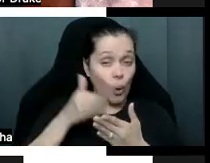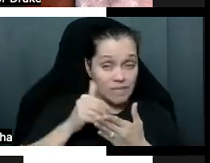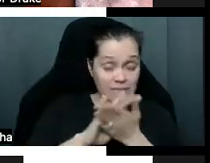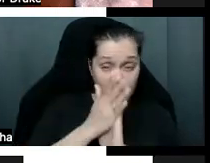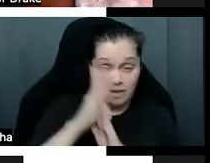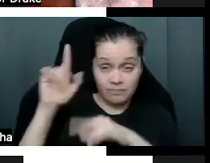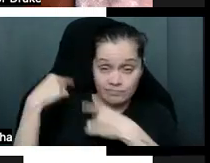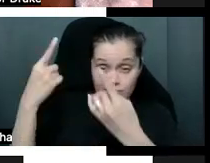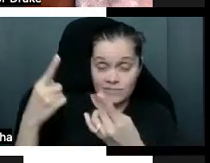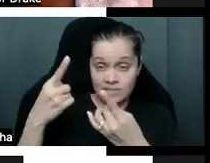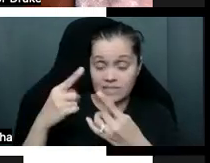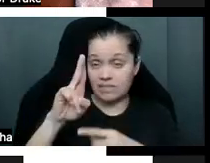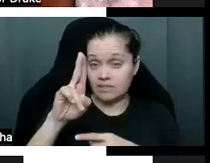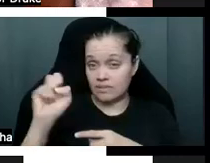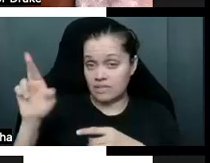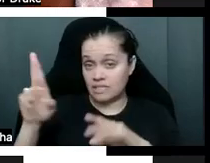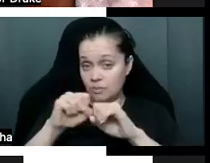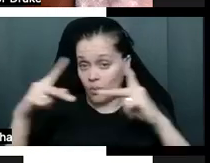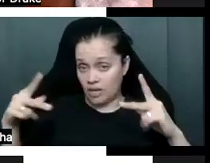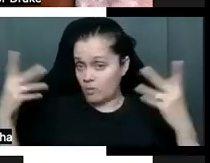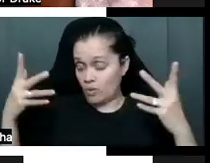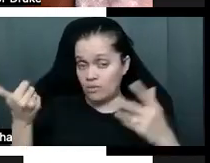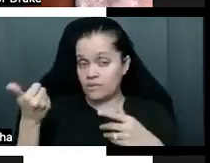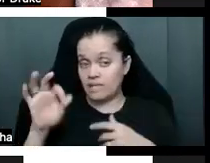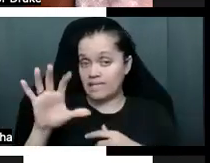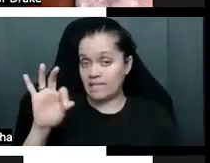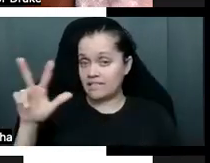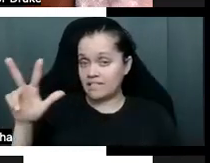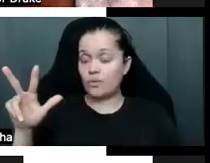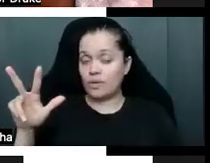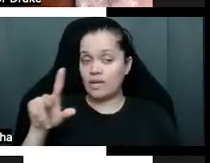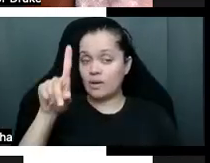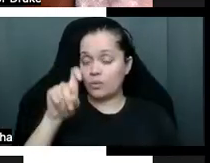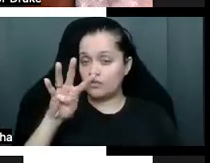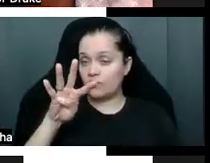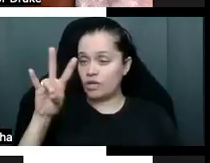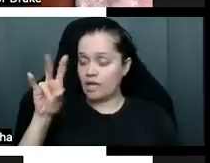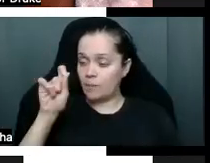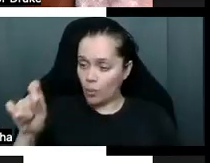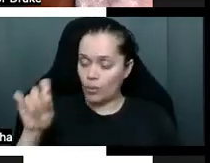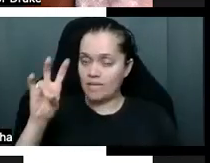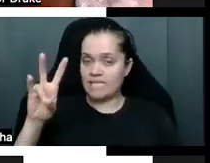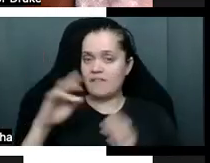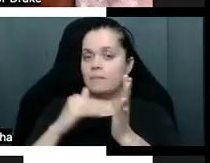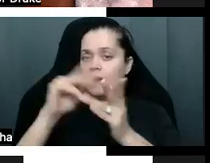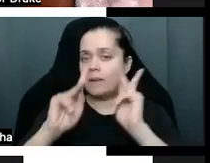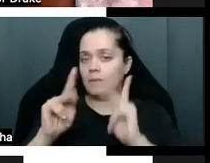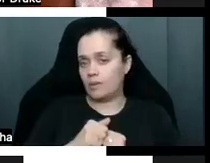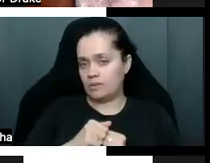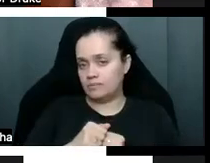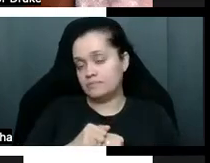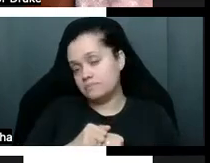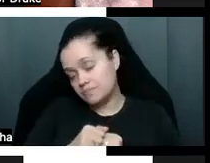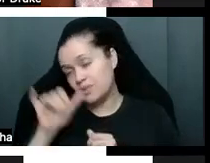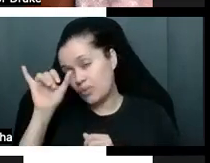since the breakup of the Soviet Union was in 1993 at 148 million. So